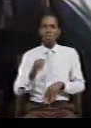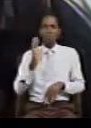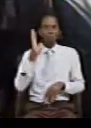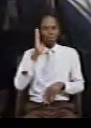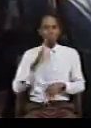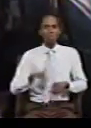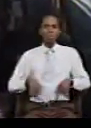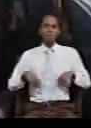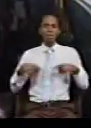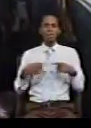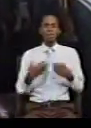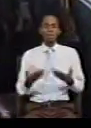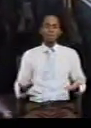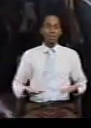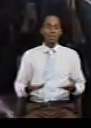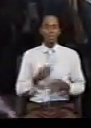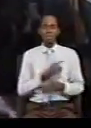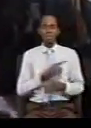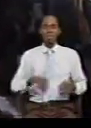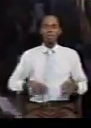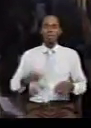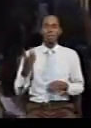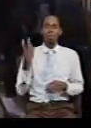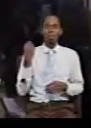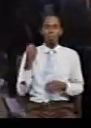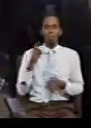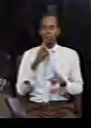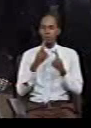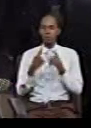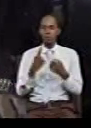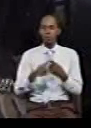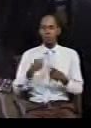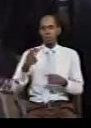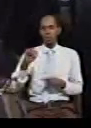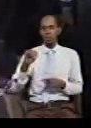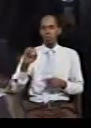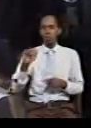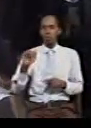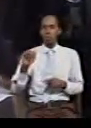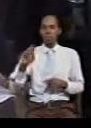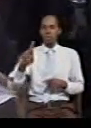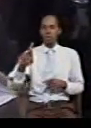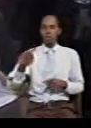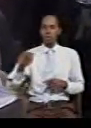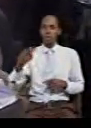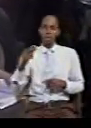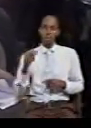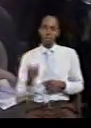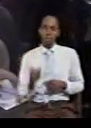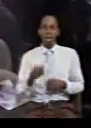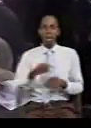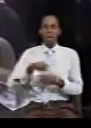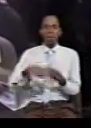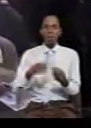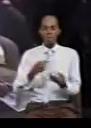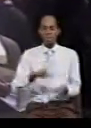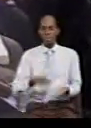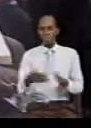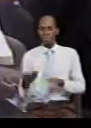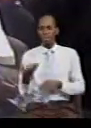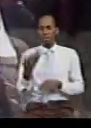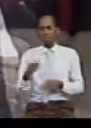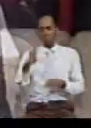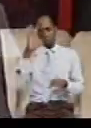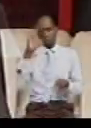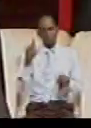The Lord was talking to Martha about the death of Lazarus. And he said, as